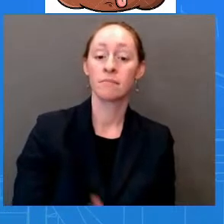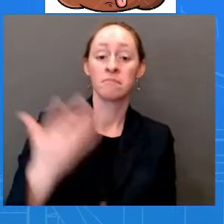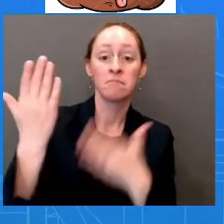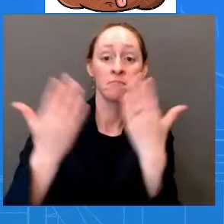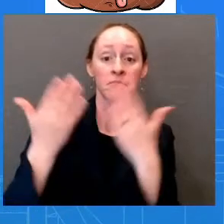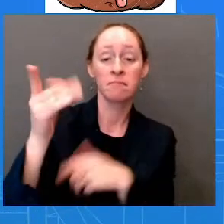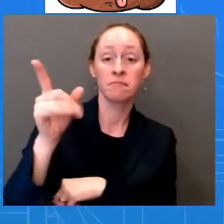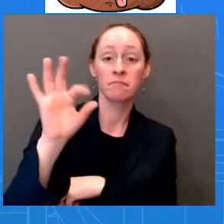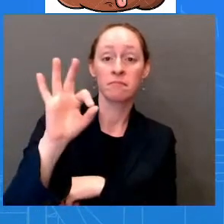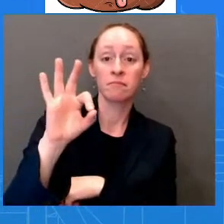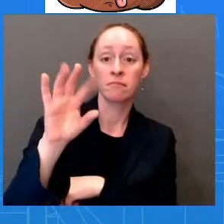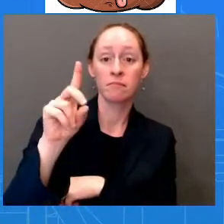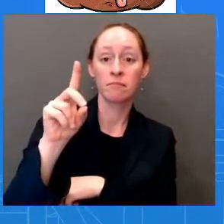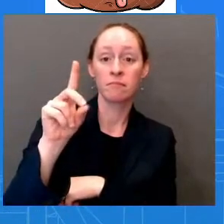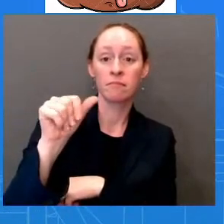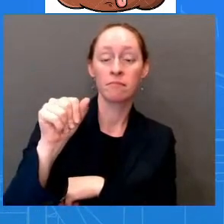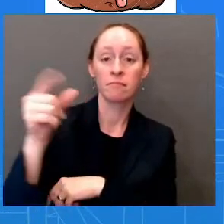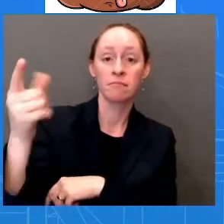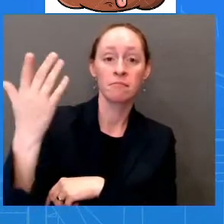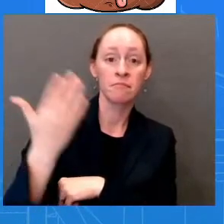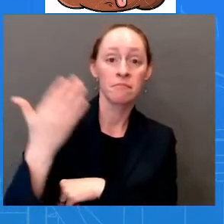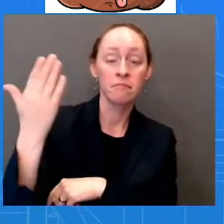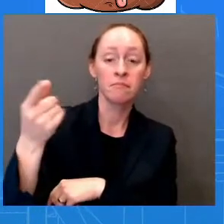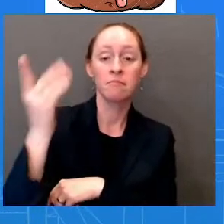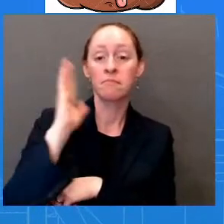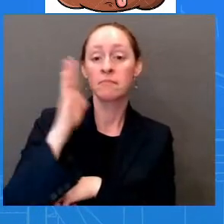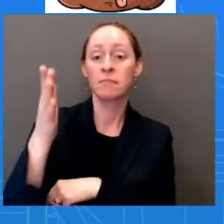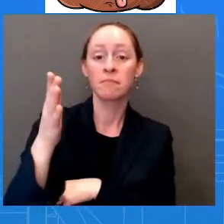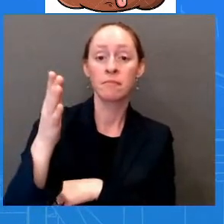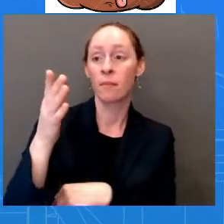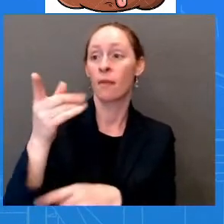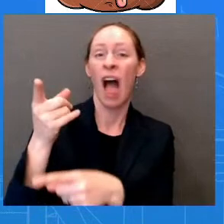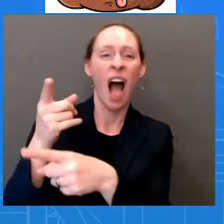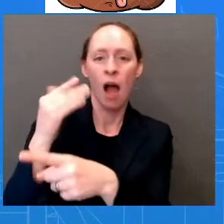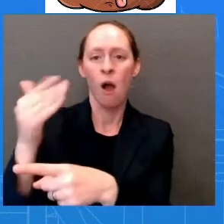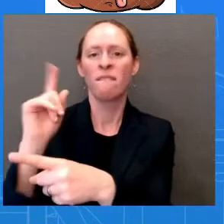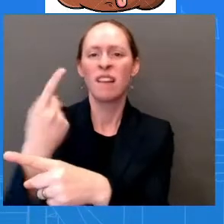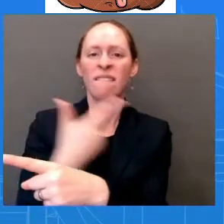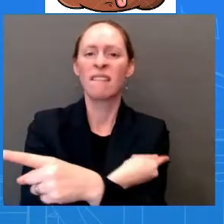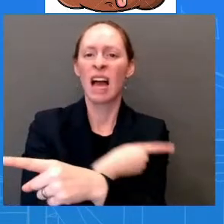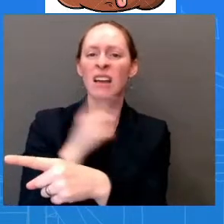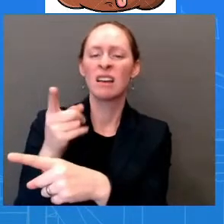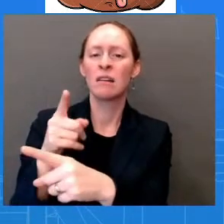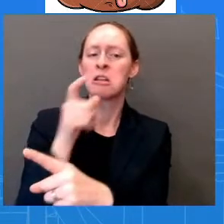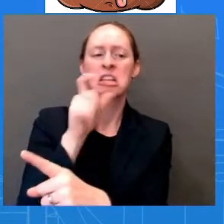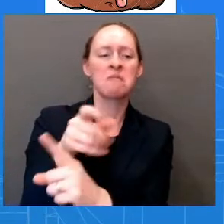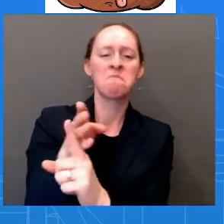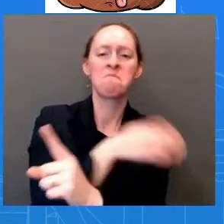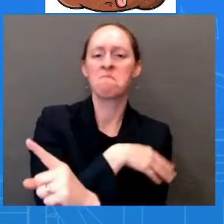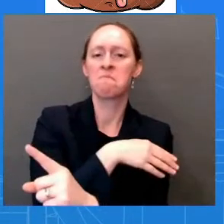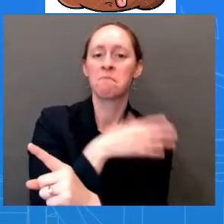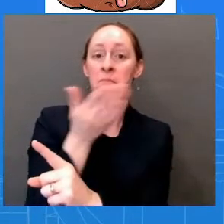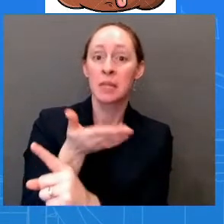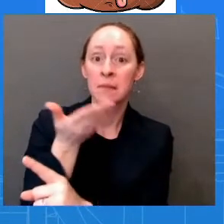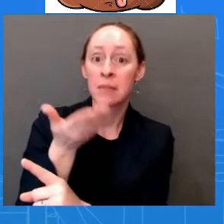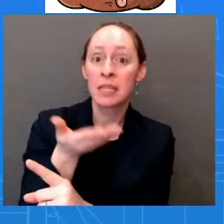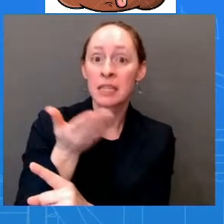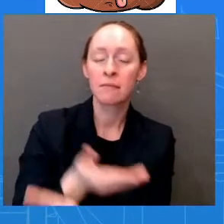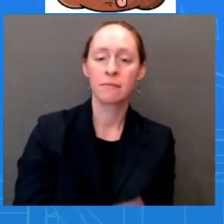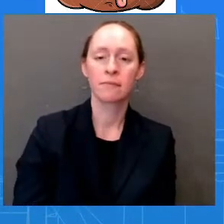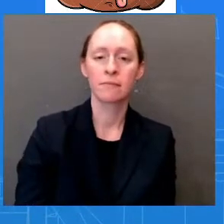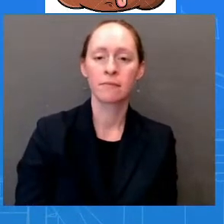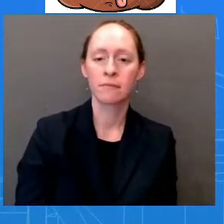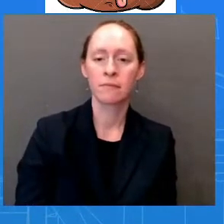as a primary series. When FDA makes that decision, if they make that decision, we want to make sure we have plenty of vaccines for that. So we have made